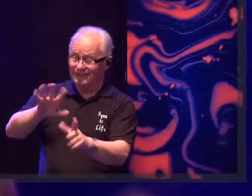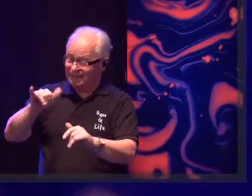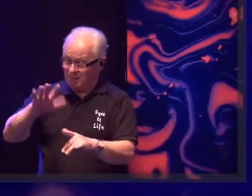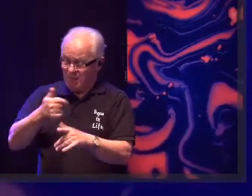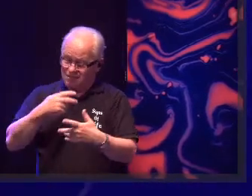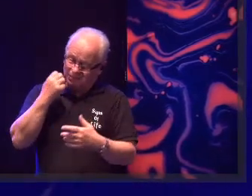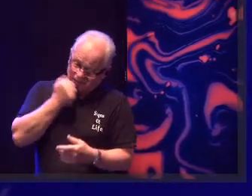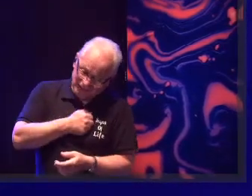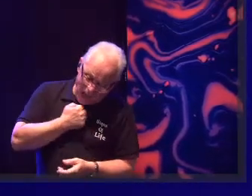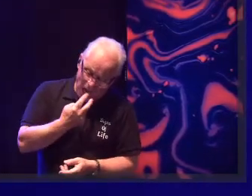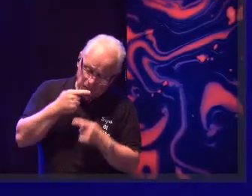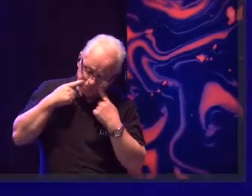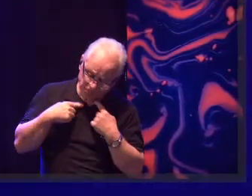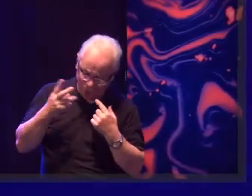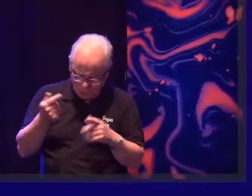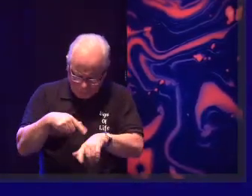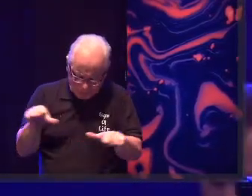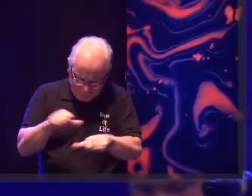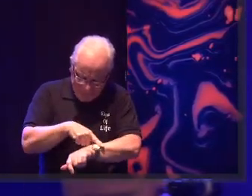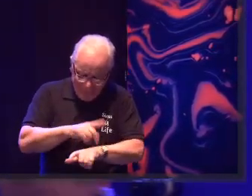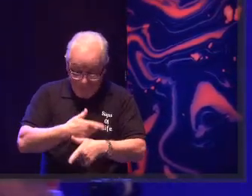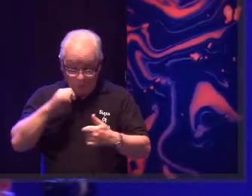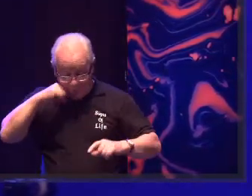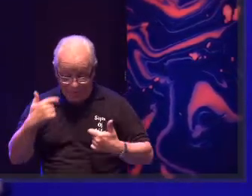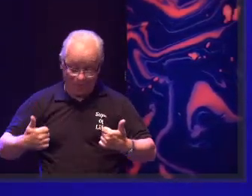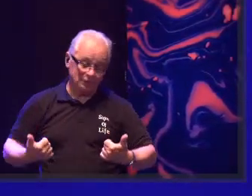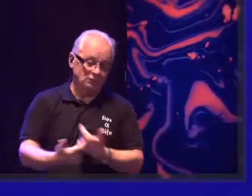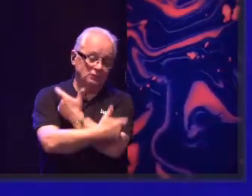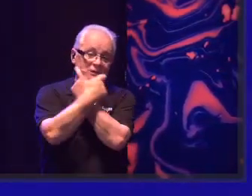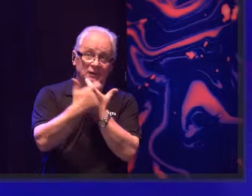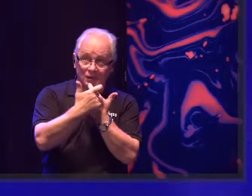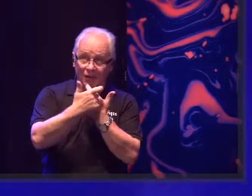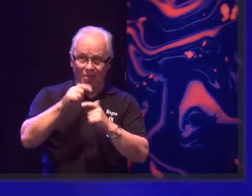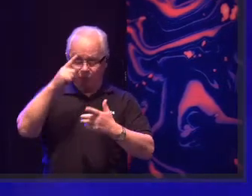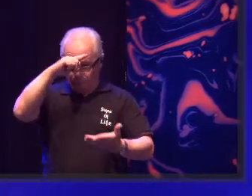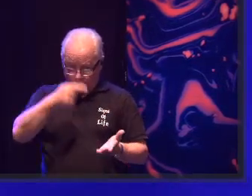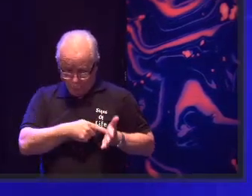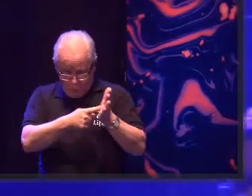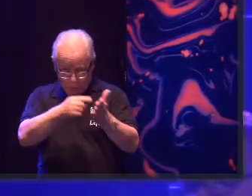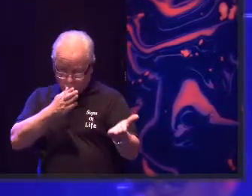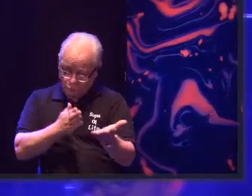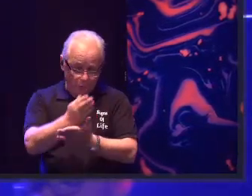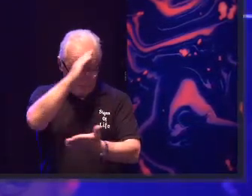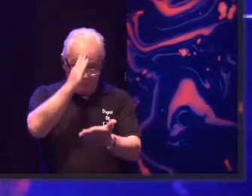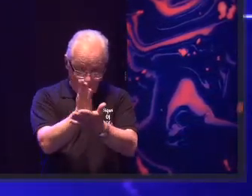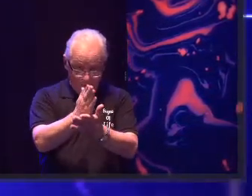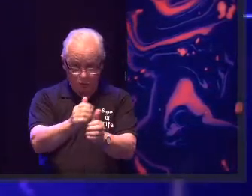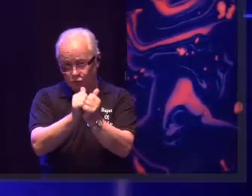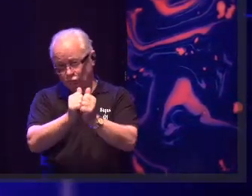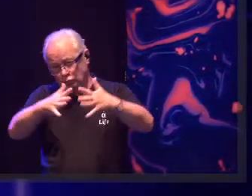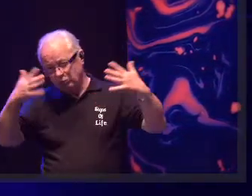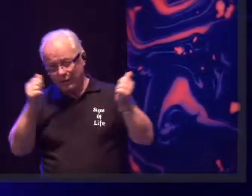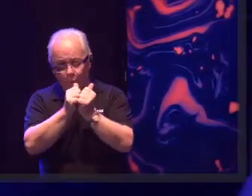or all kinds of trials. These have come that the proven genuineness of your faith, of greater worth than gold, which